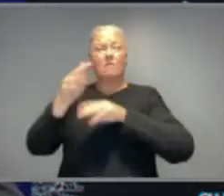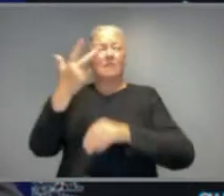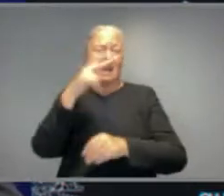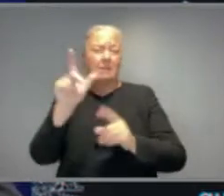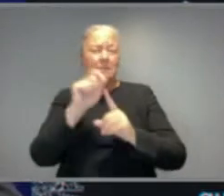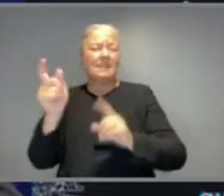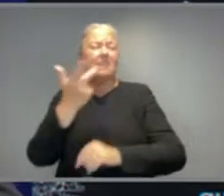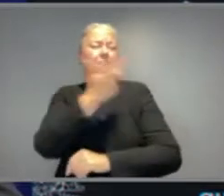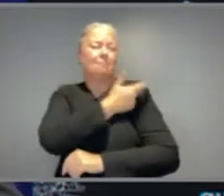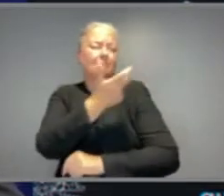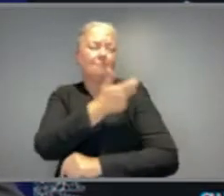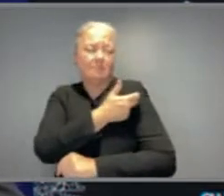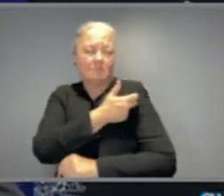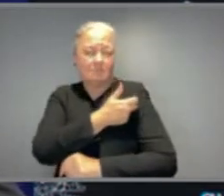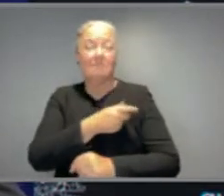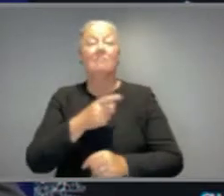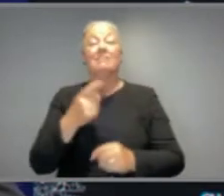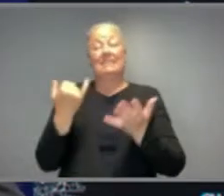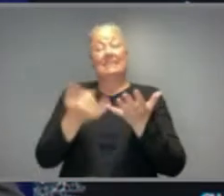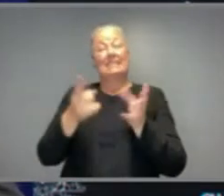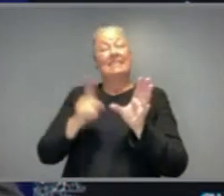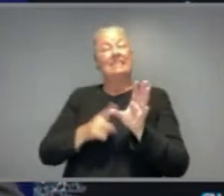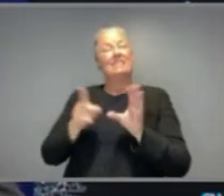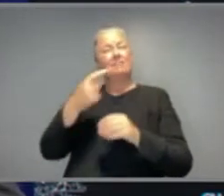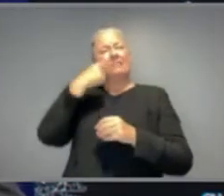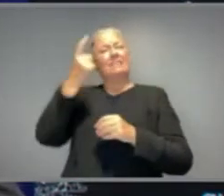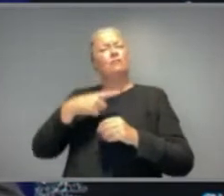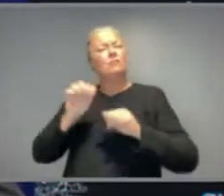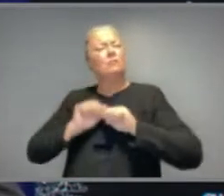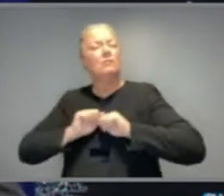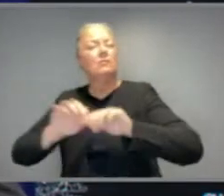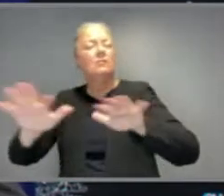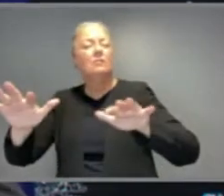in the most recent Sydney outbreak, we are not seeing